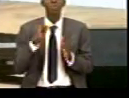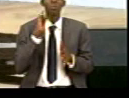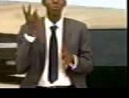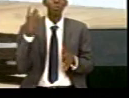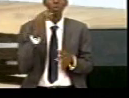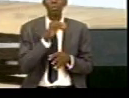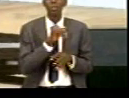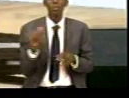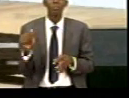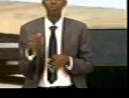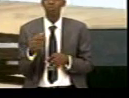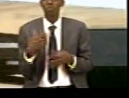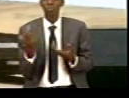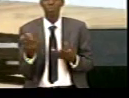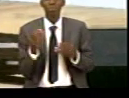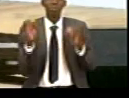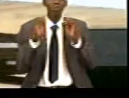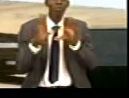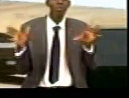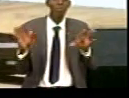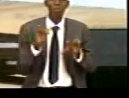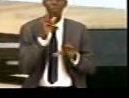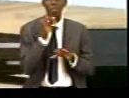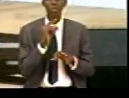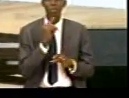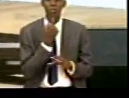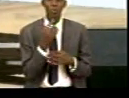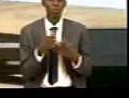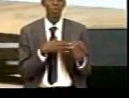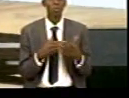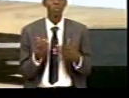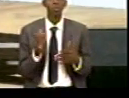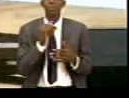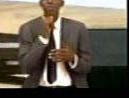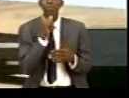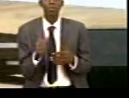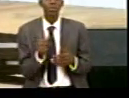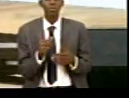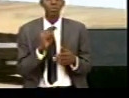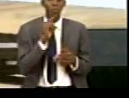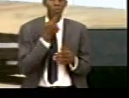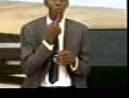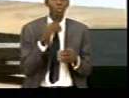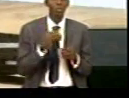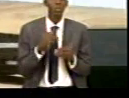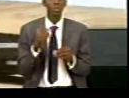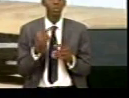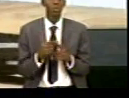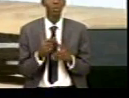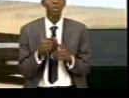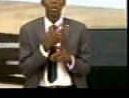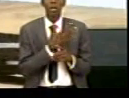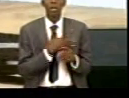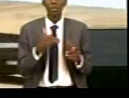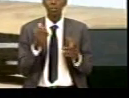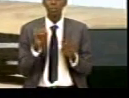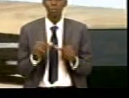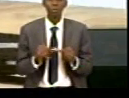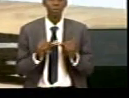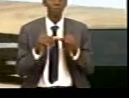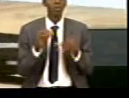all deception, and they were still continuing in their violence. That rebellion,